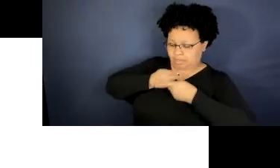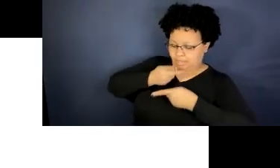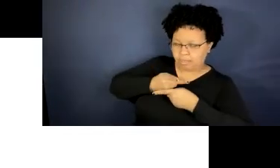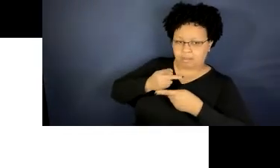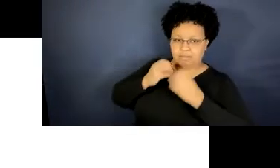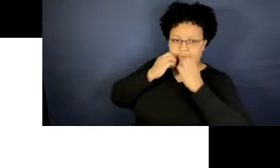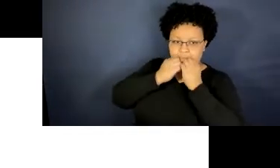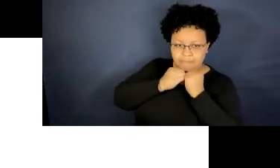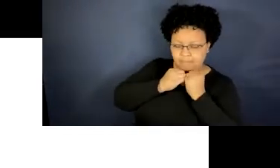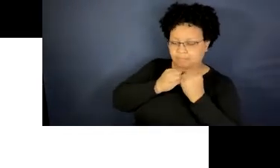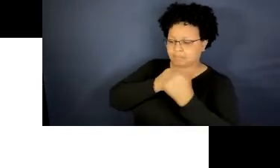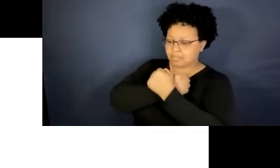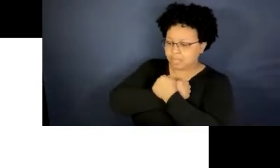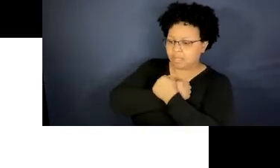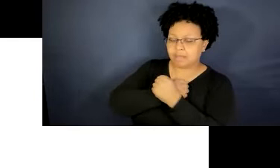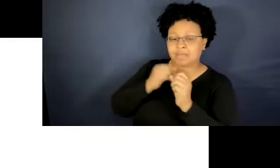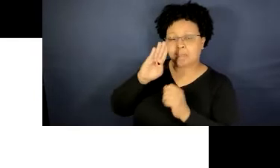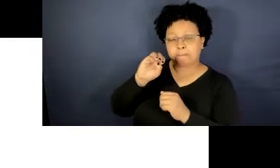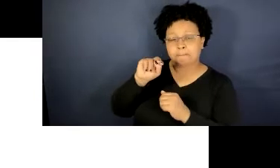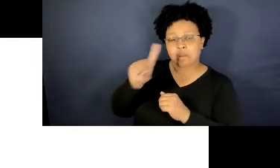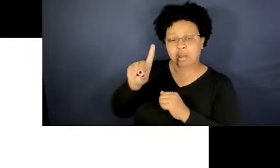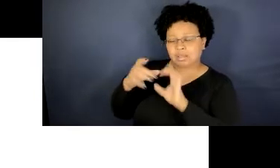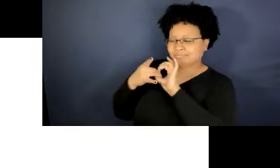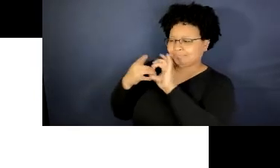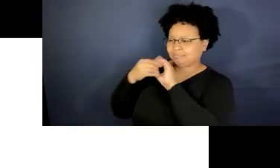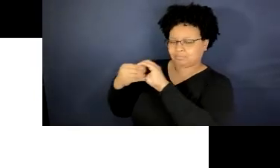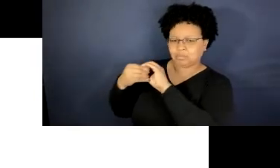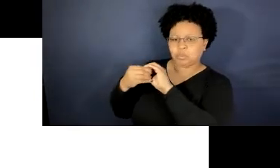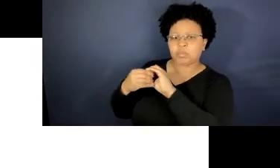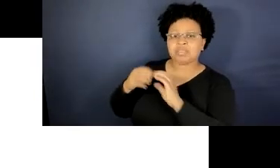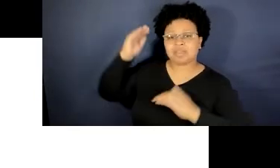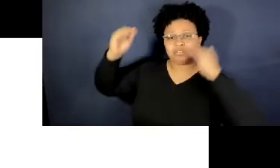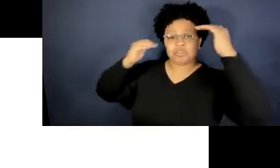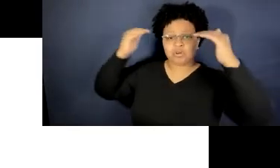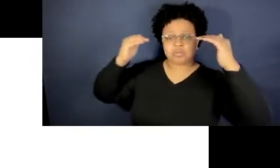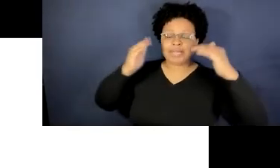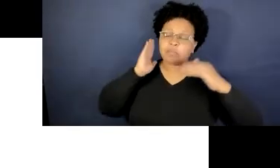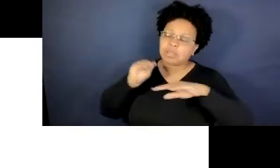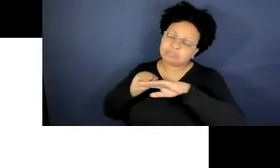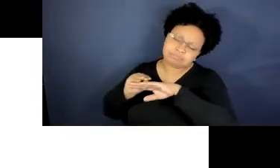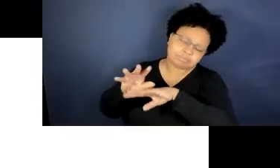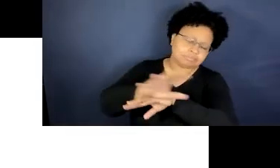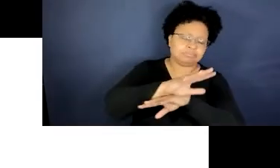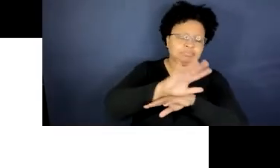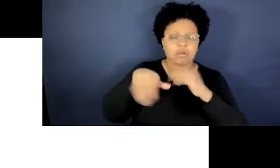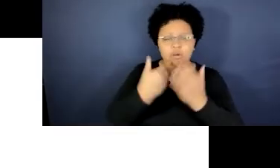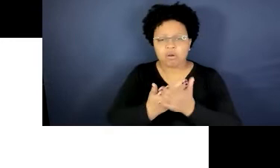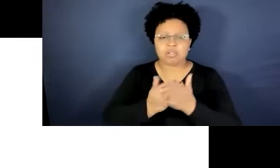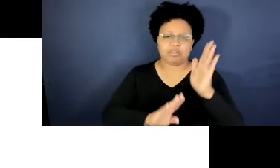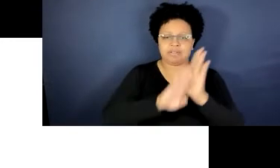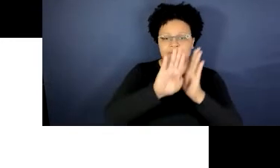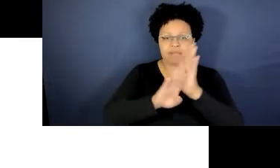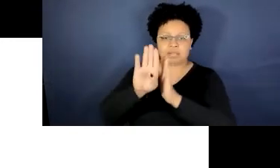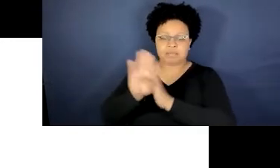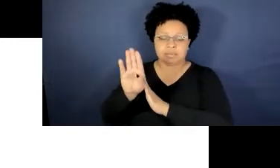a caring adult affects all aspects of behavior and development in their lives. And research shows that